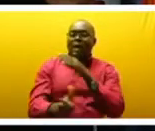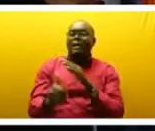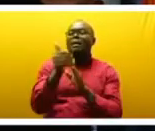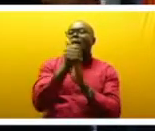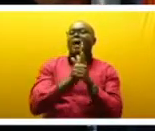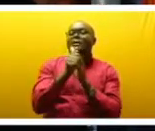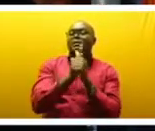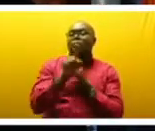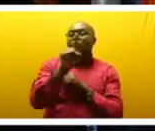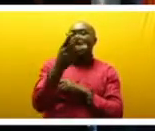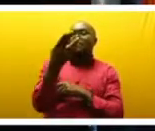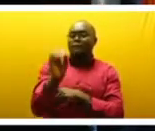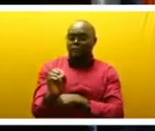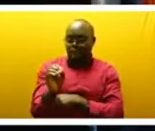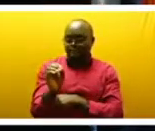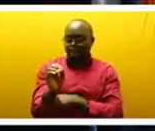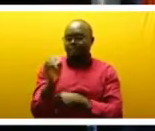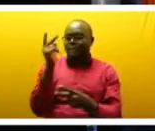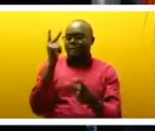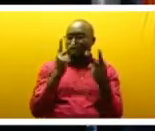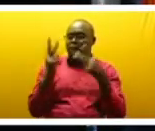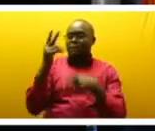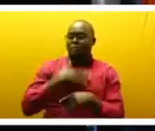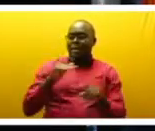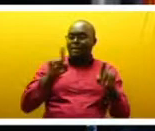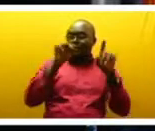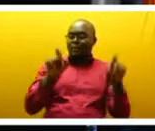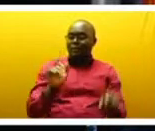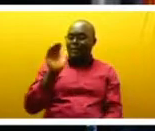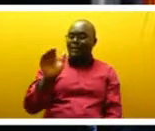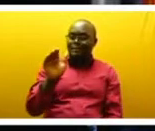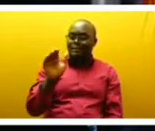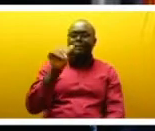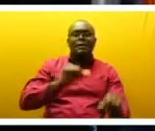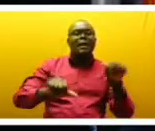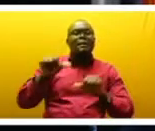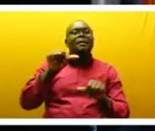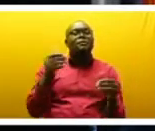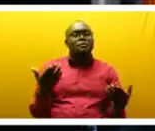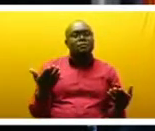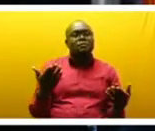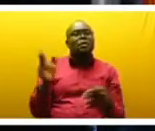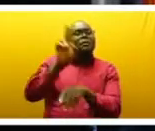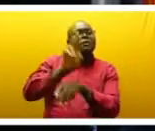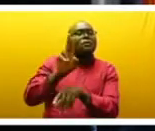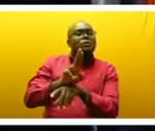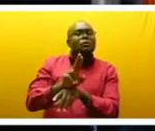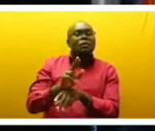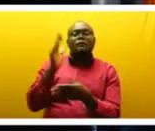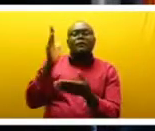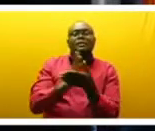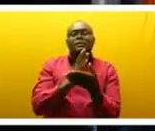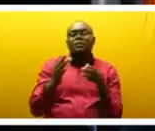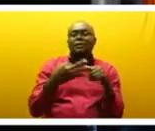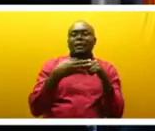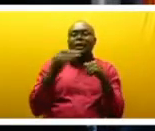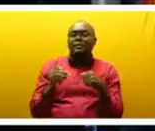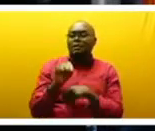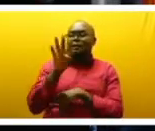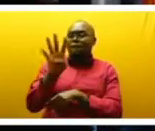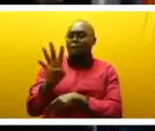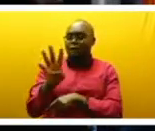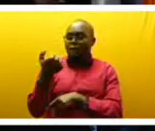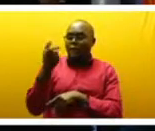and again, in my view, I think the question was asked here about the utility of Section 80, subsection 4 of the Elections